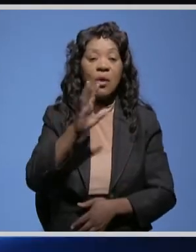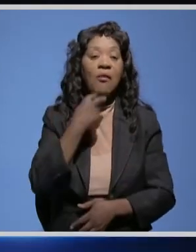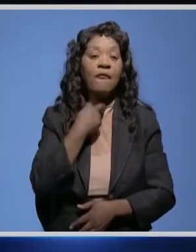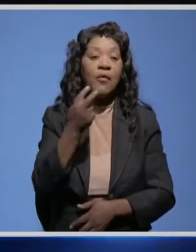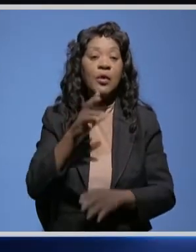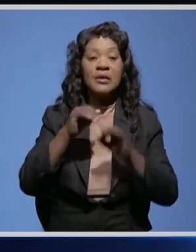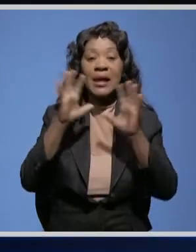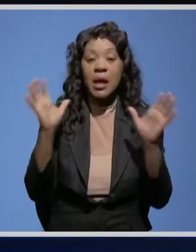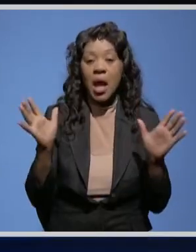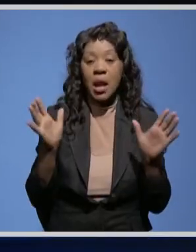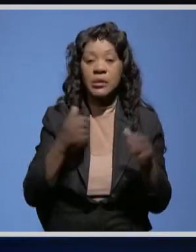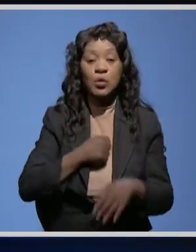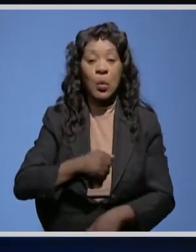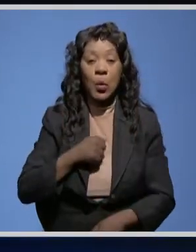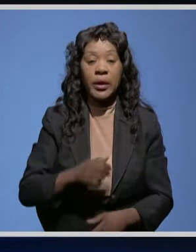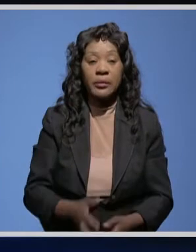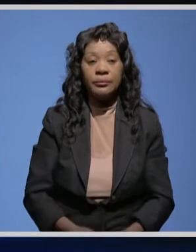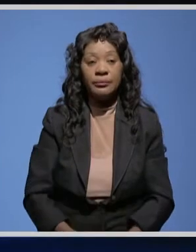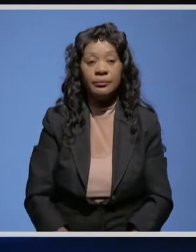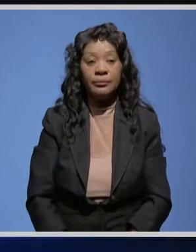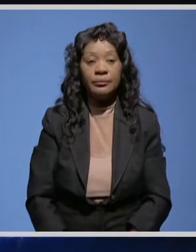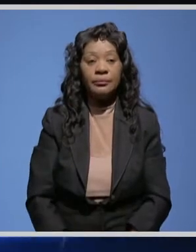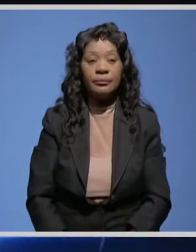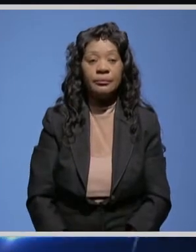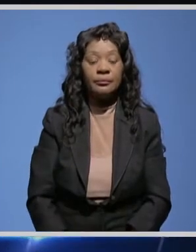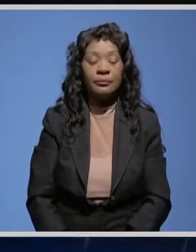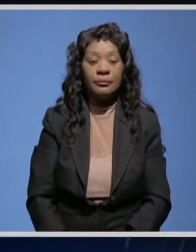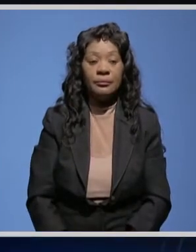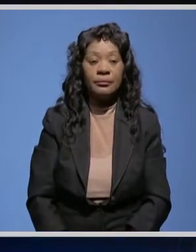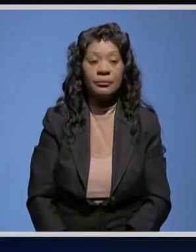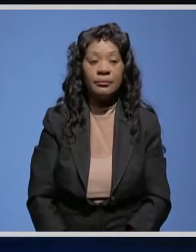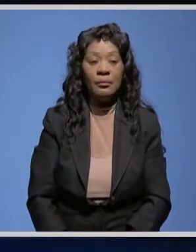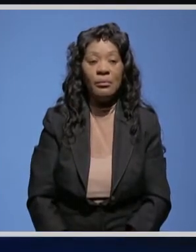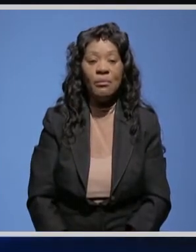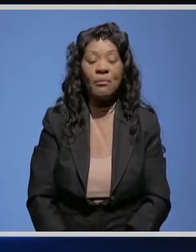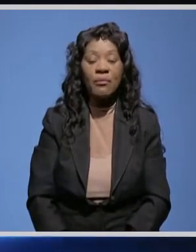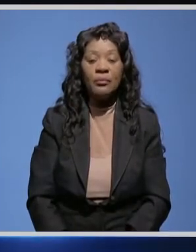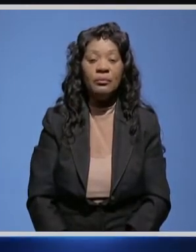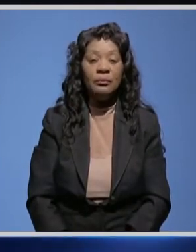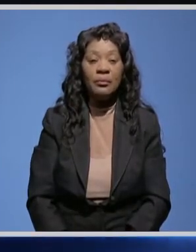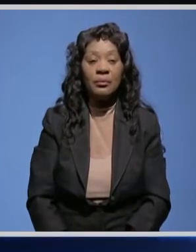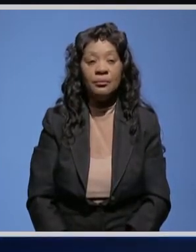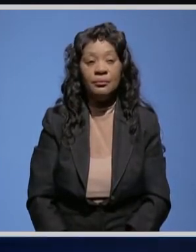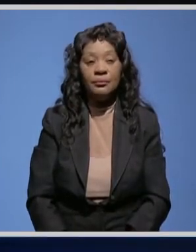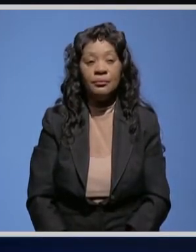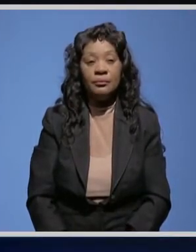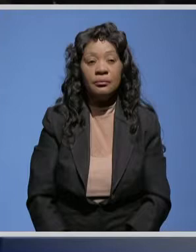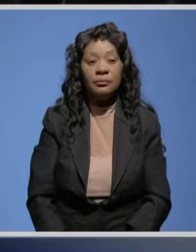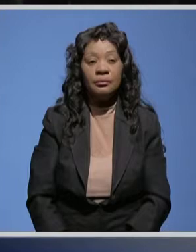COVID-19. We have learned plenty in the past months about this menace. We've had to learn it on the